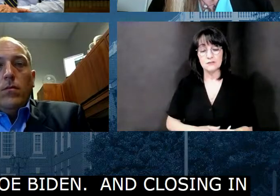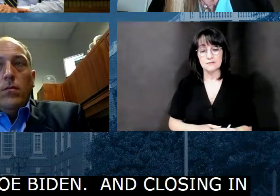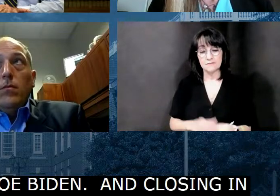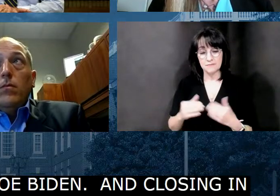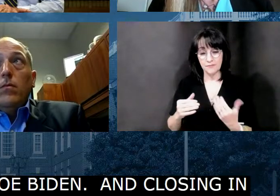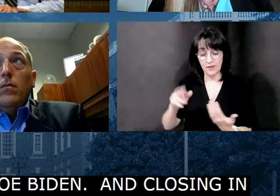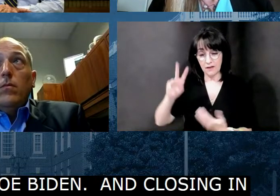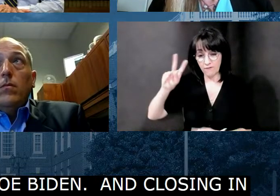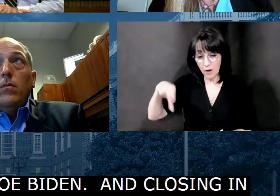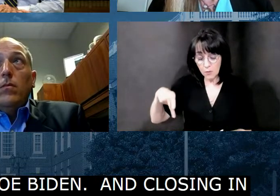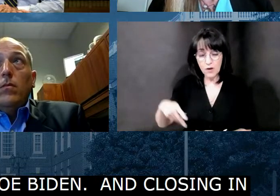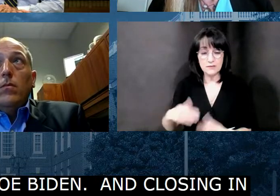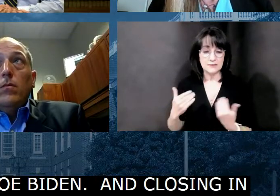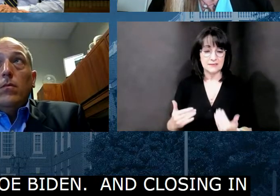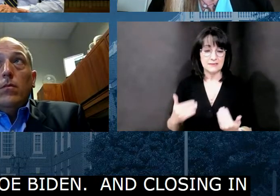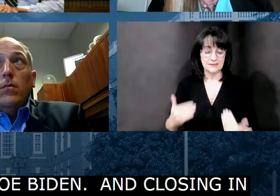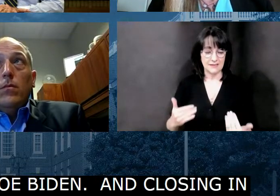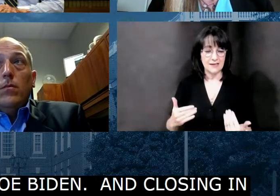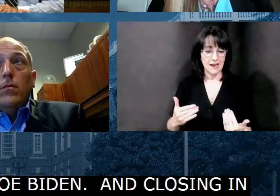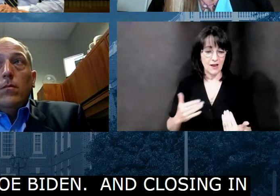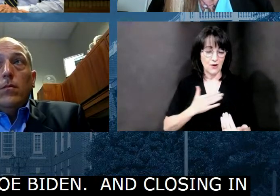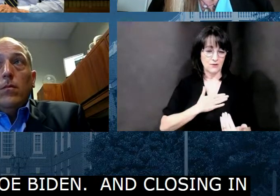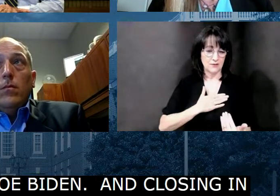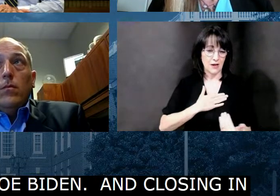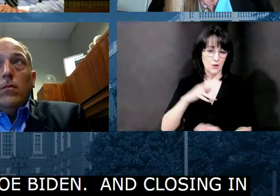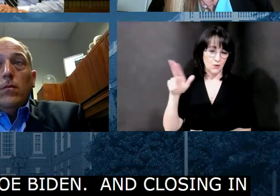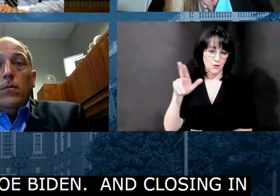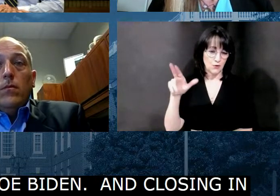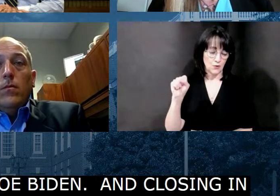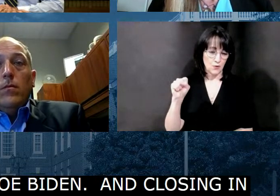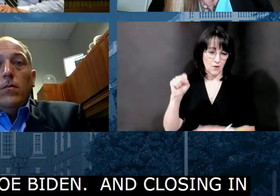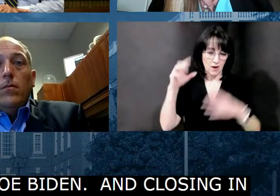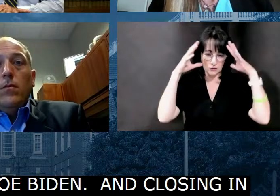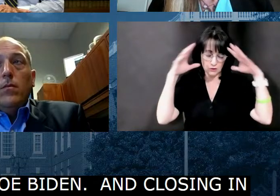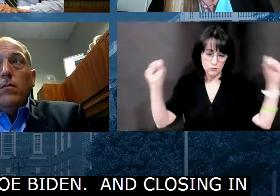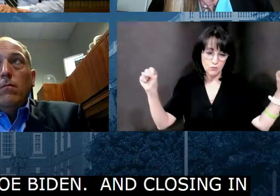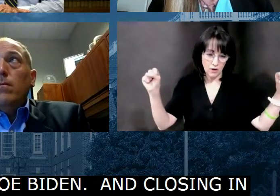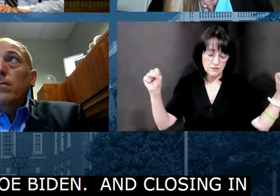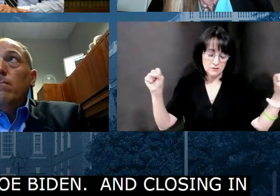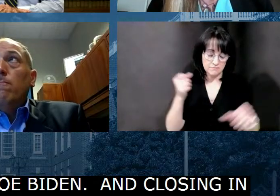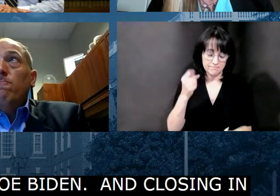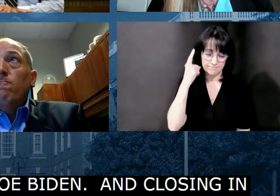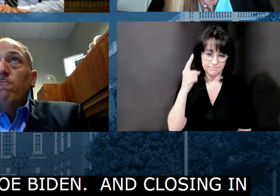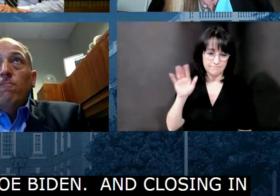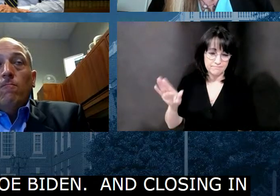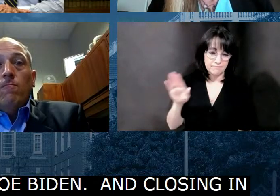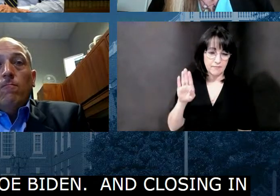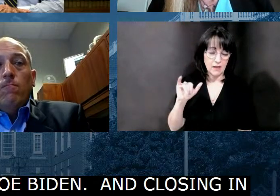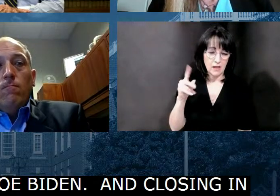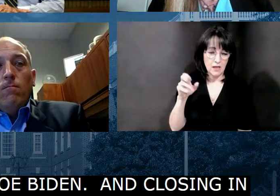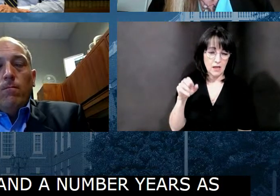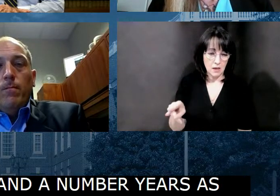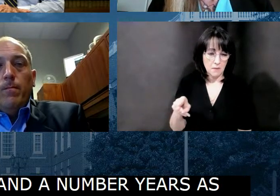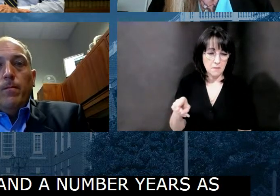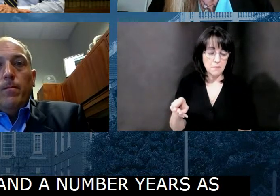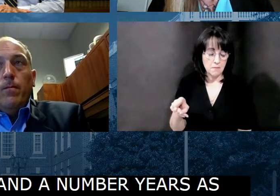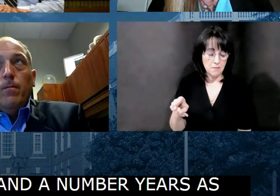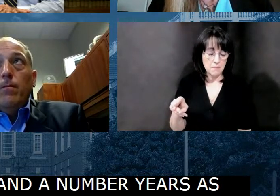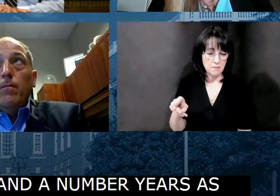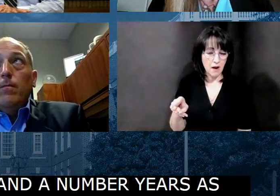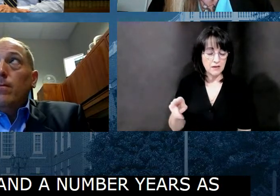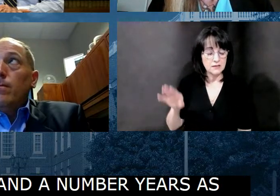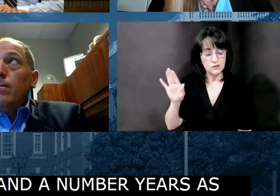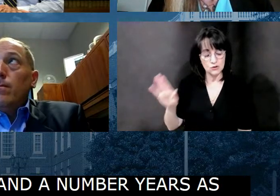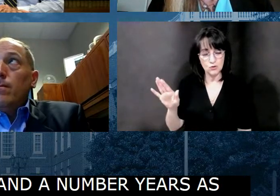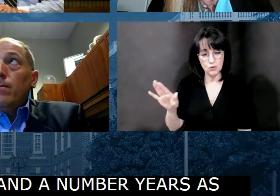President. It's a solemn day and a difficult day for him and the Biden family as it comes on the anniversary of his beloved son